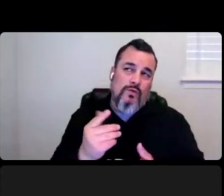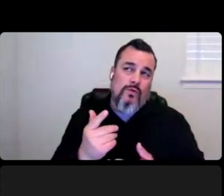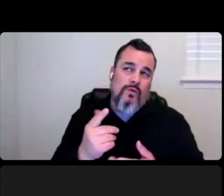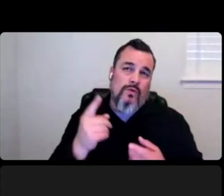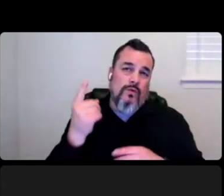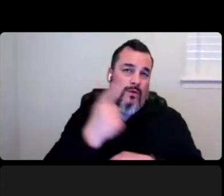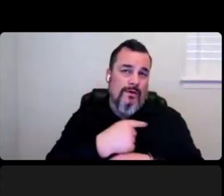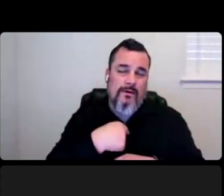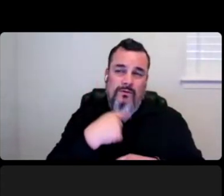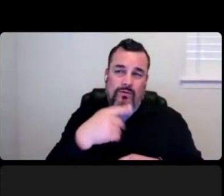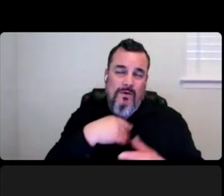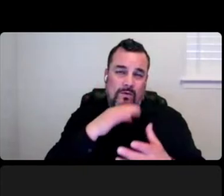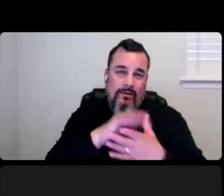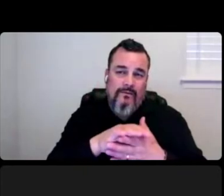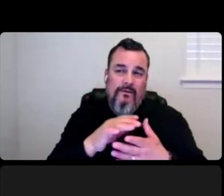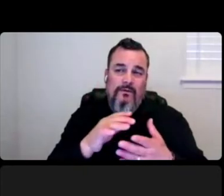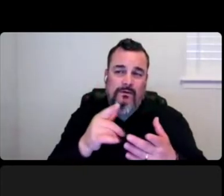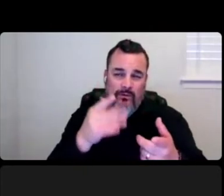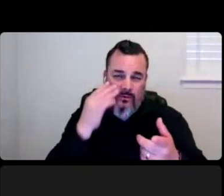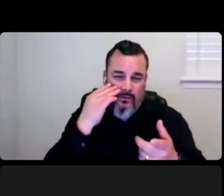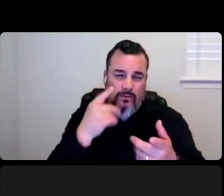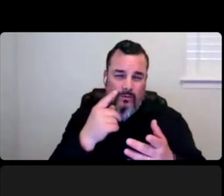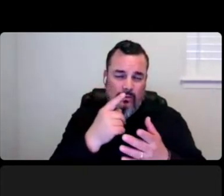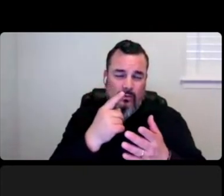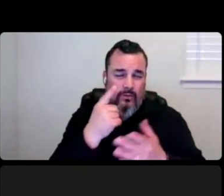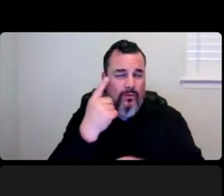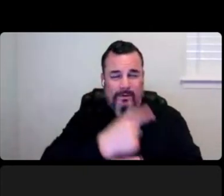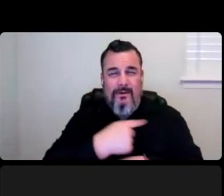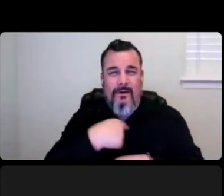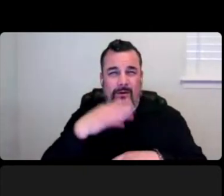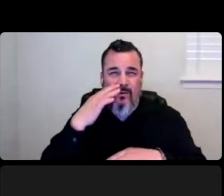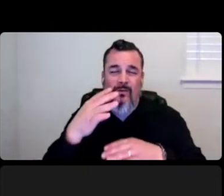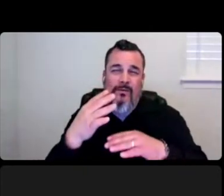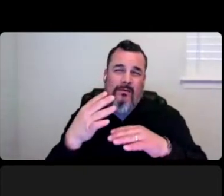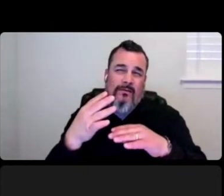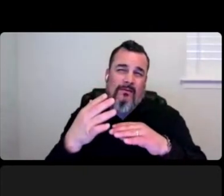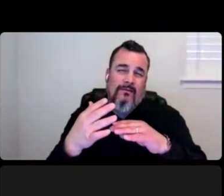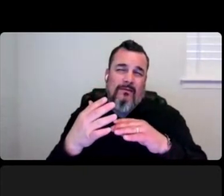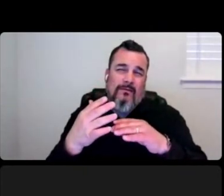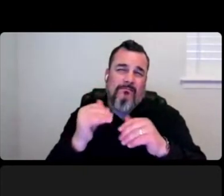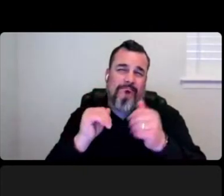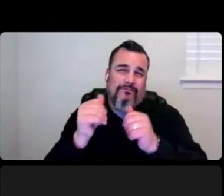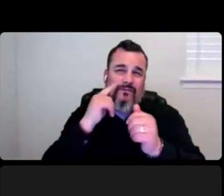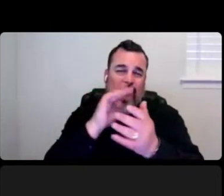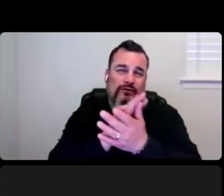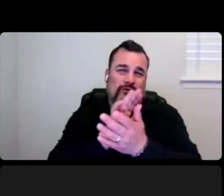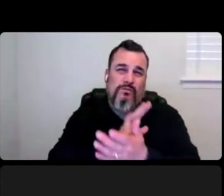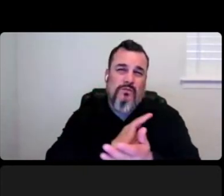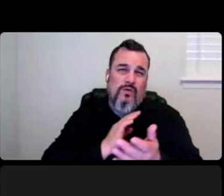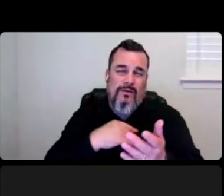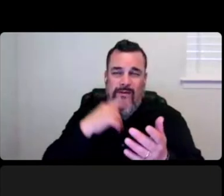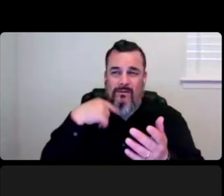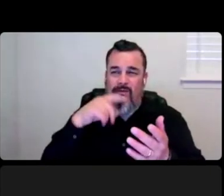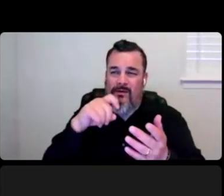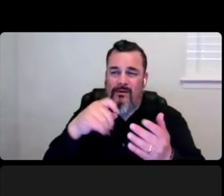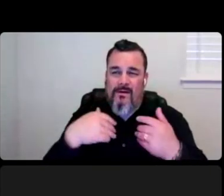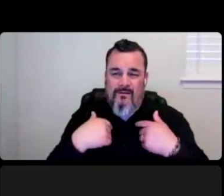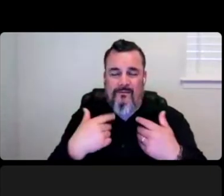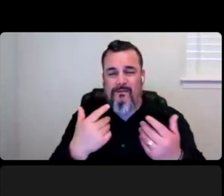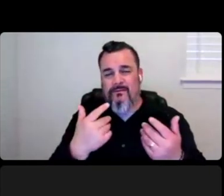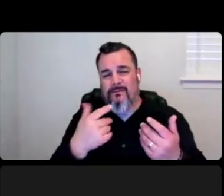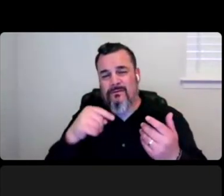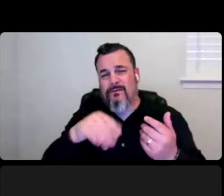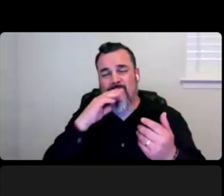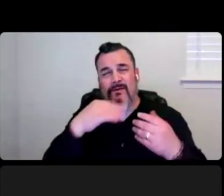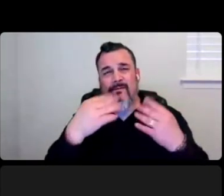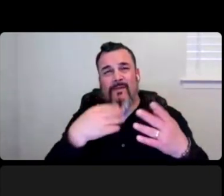day I told my wife, you know, one of these days I'm going to run for school board, because I think we need to have, you know, this will give